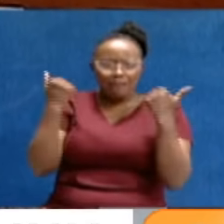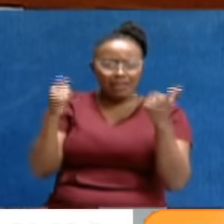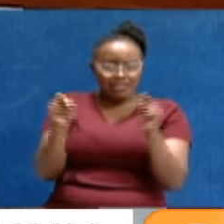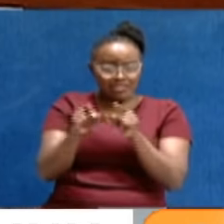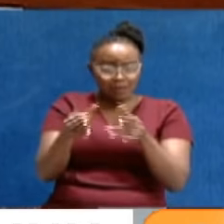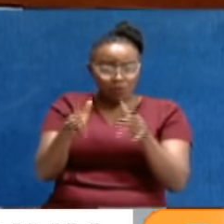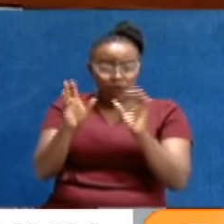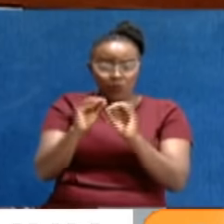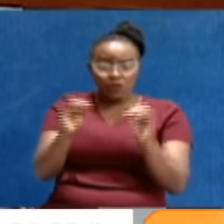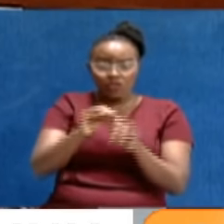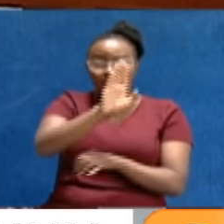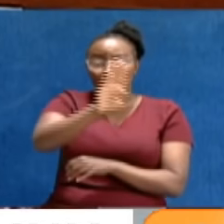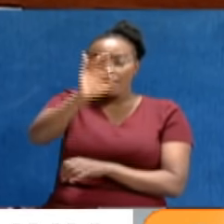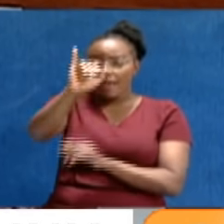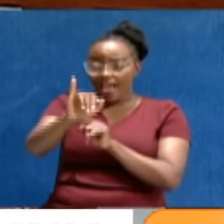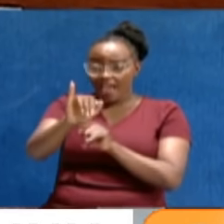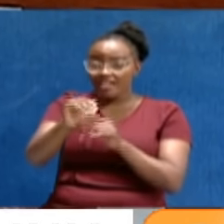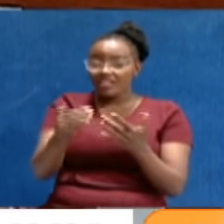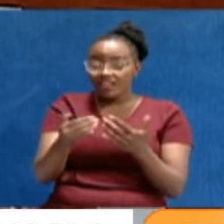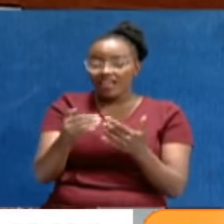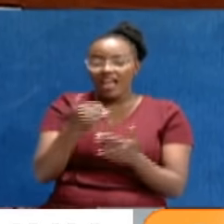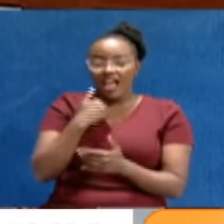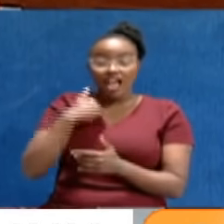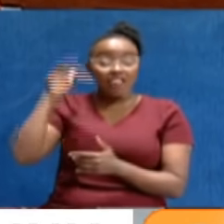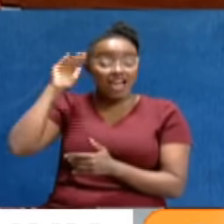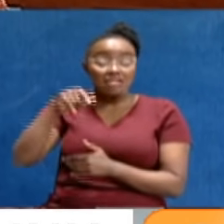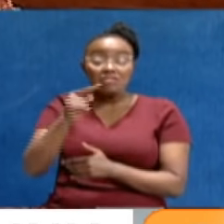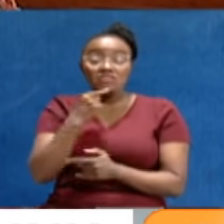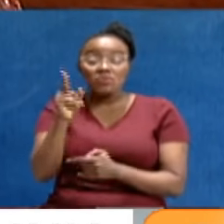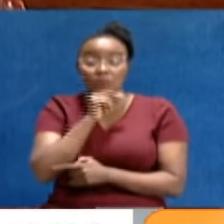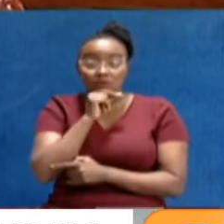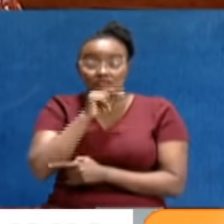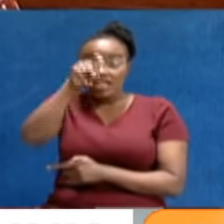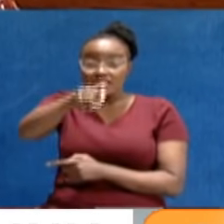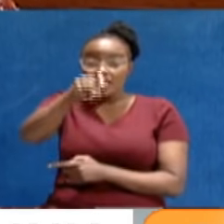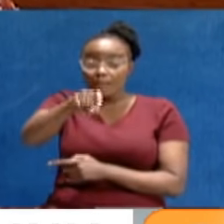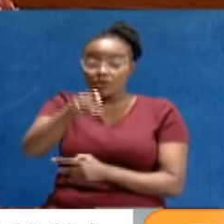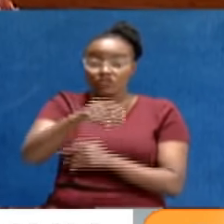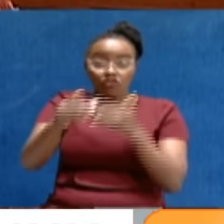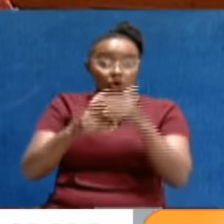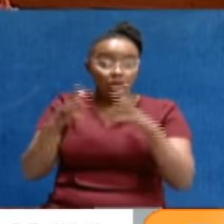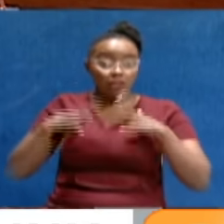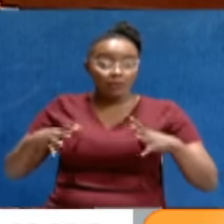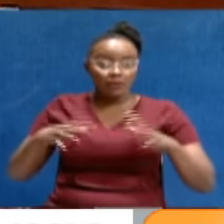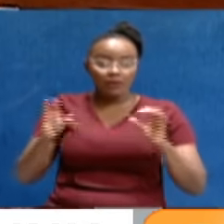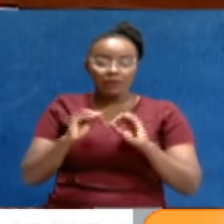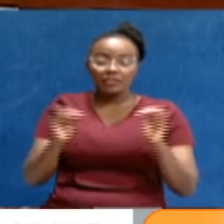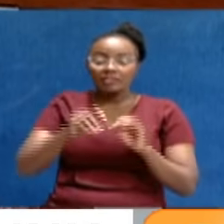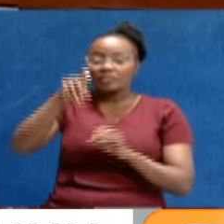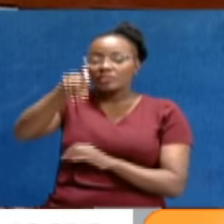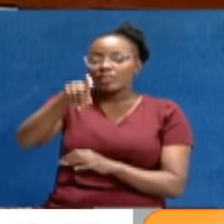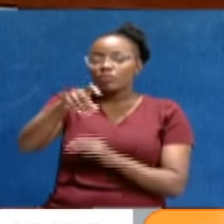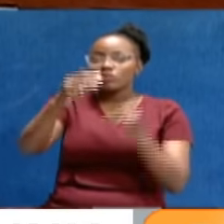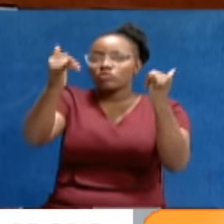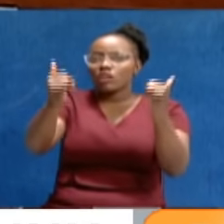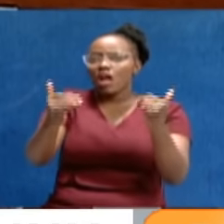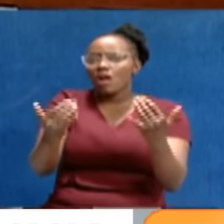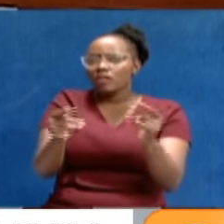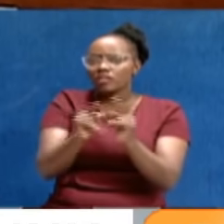that, because this BBI, by the way, and you have heard them speak, was not supposed to be for everybody. It was supposed to